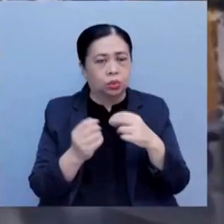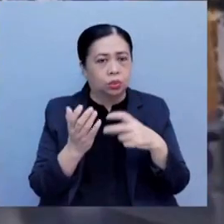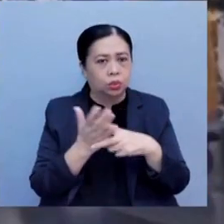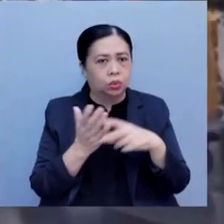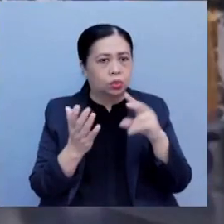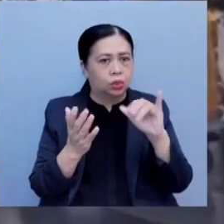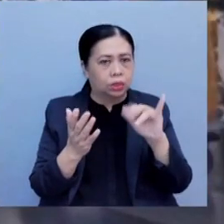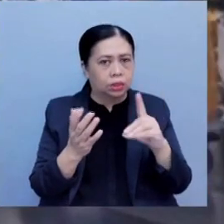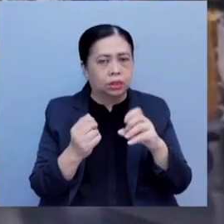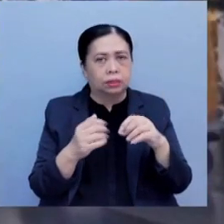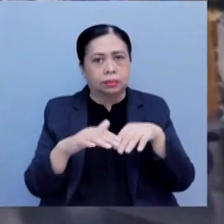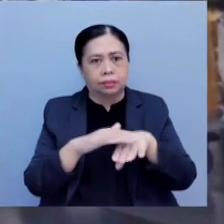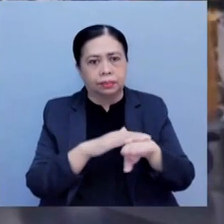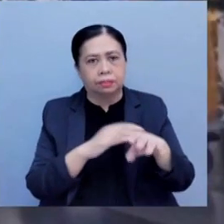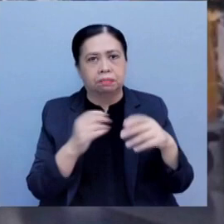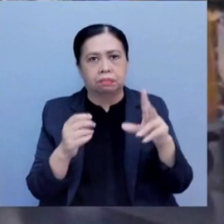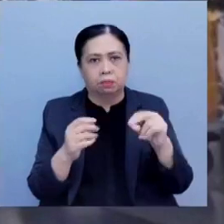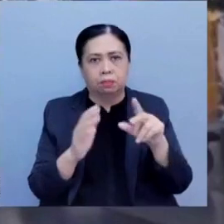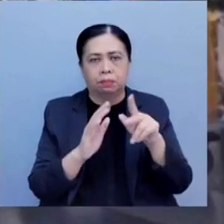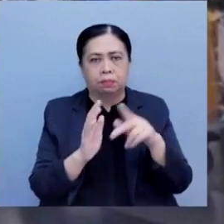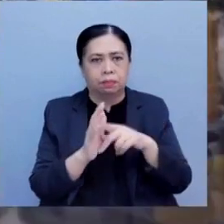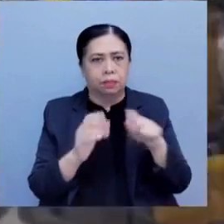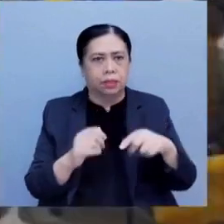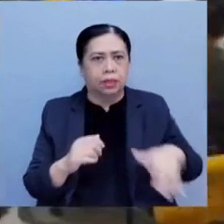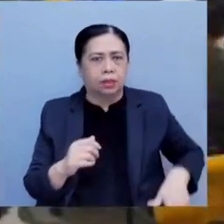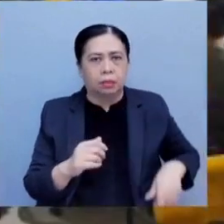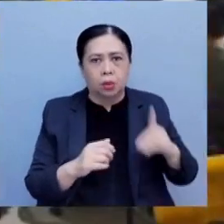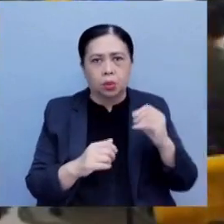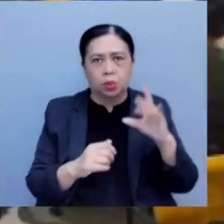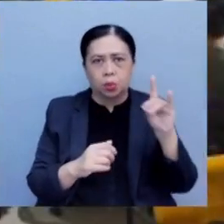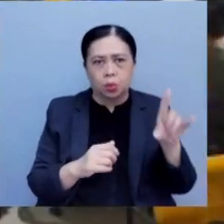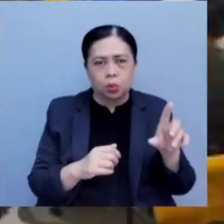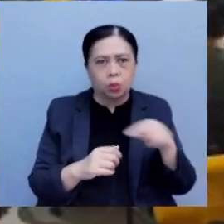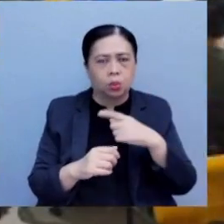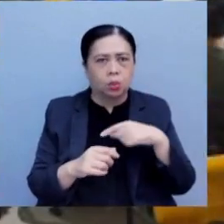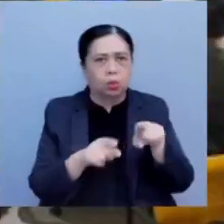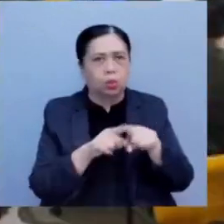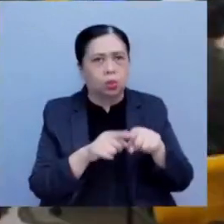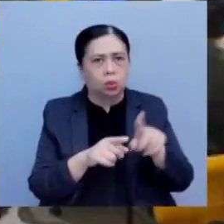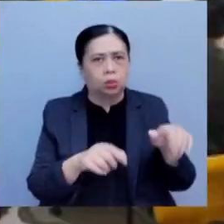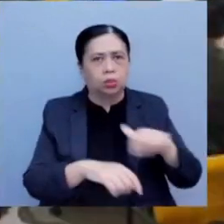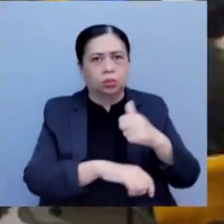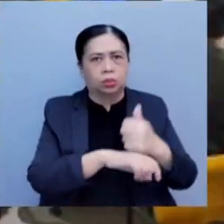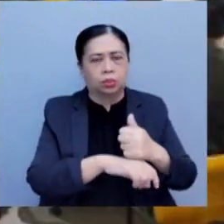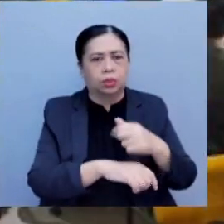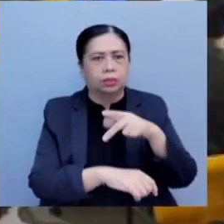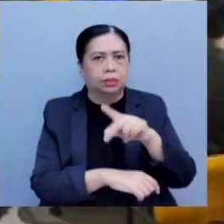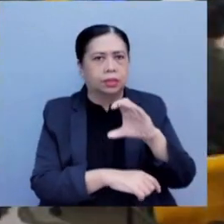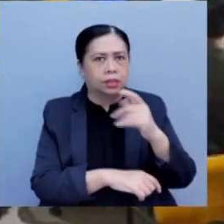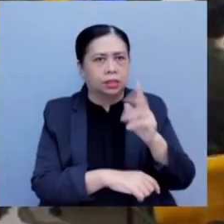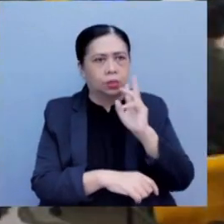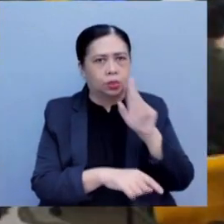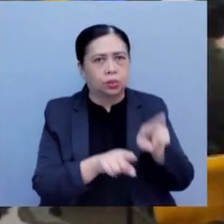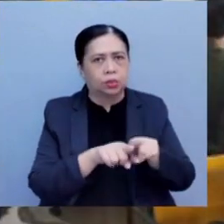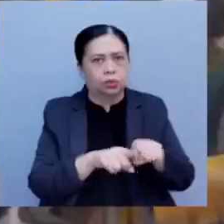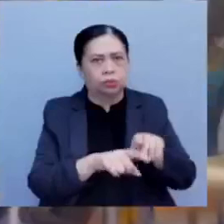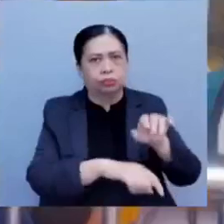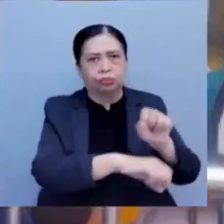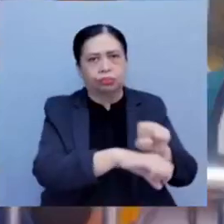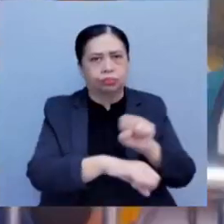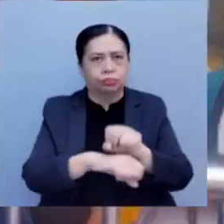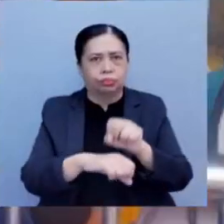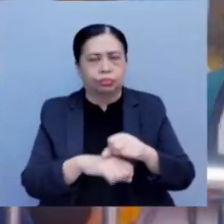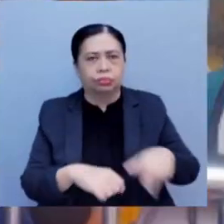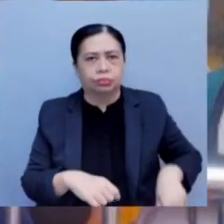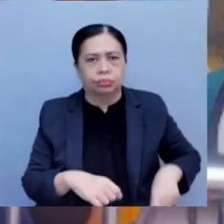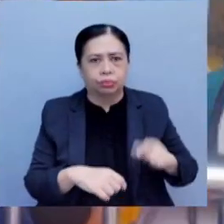entry policy. K-9 units from both the Philippine Drug Enforcement Agency and Philippine Coast Guard will also be deployed. They're also on the lookout